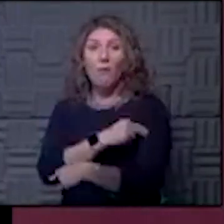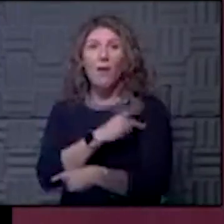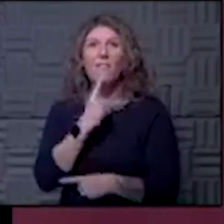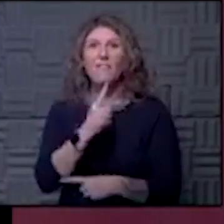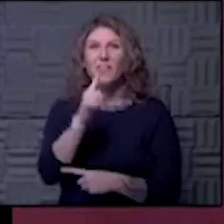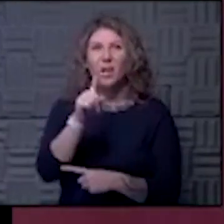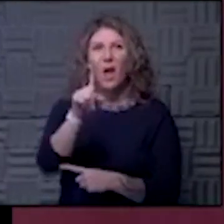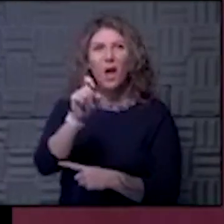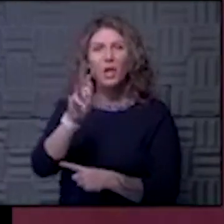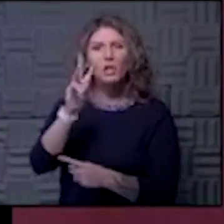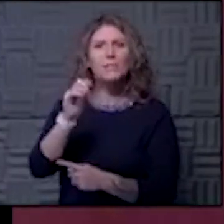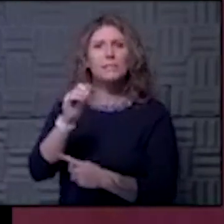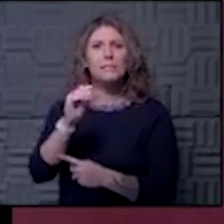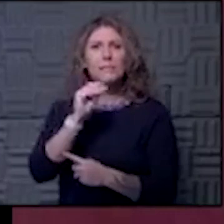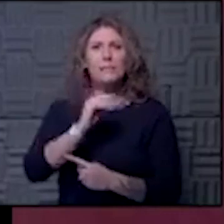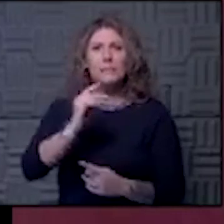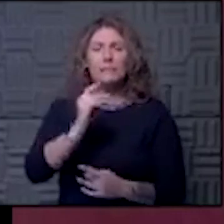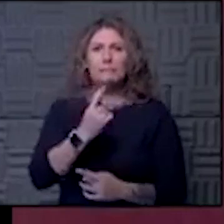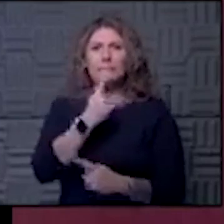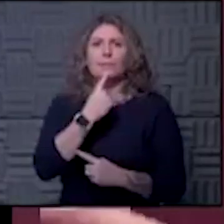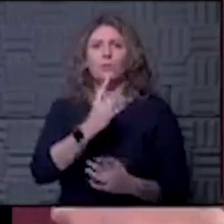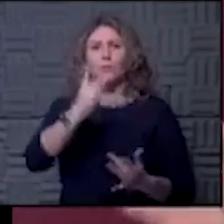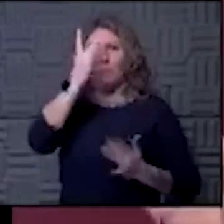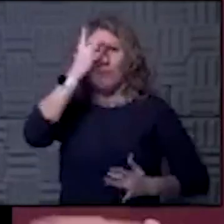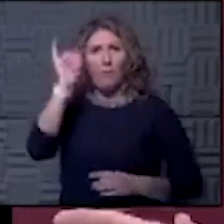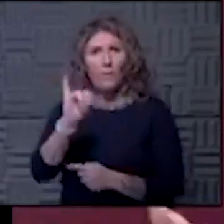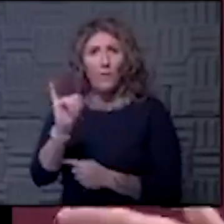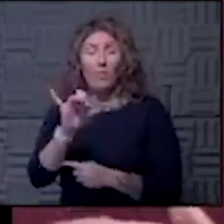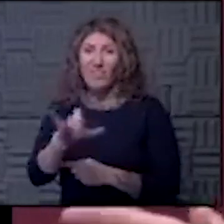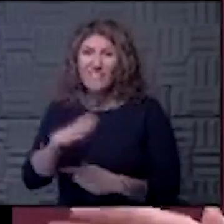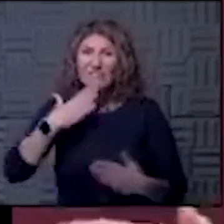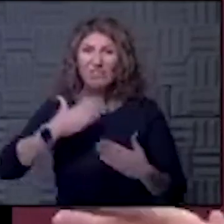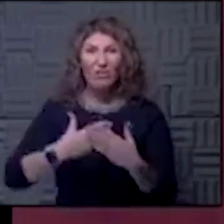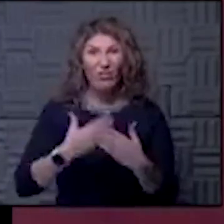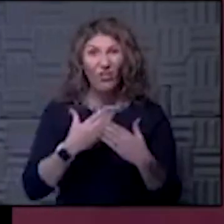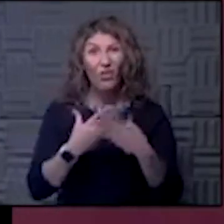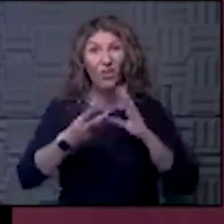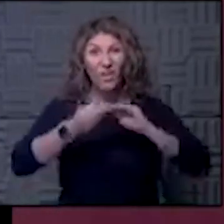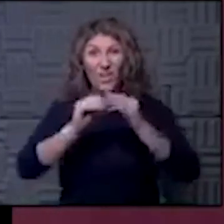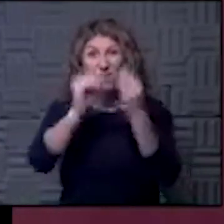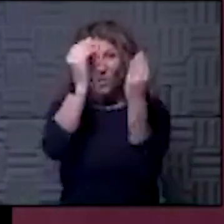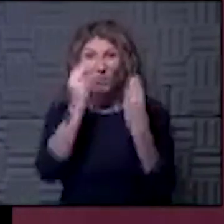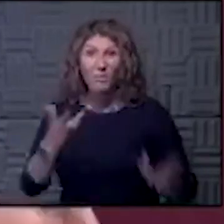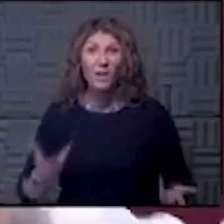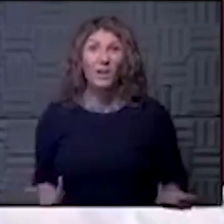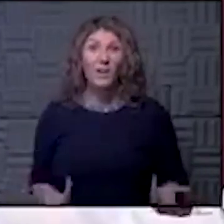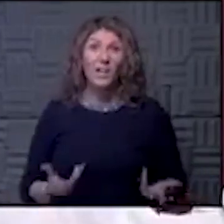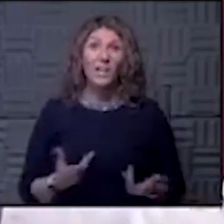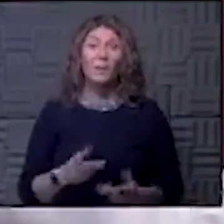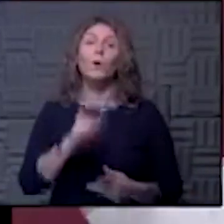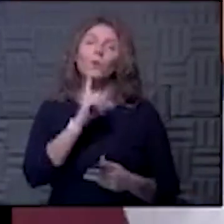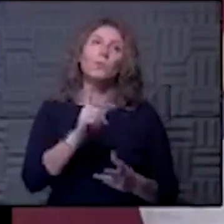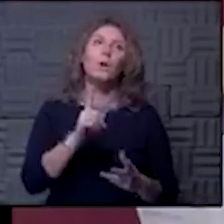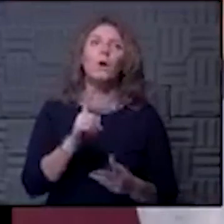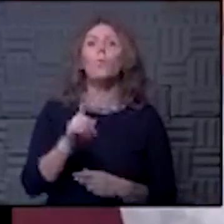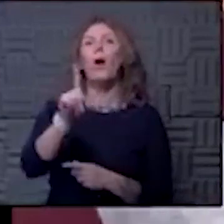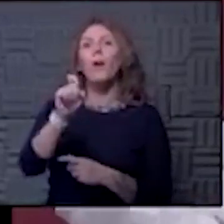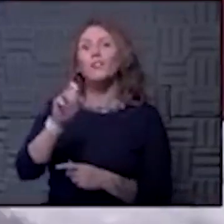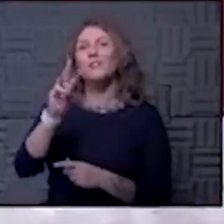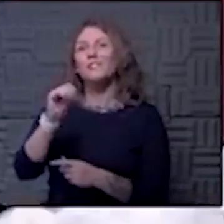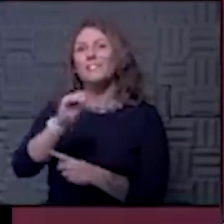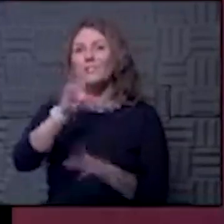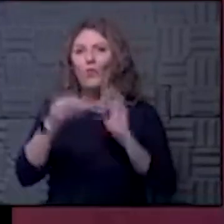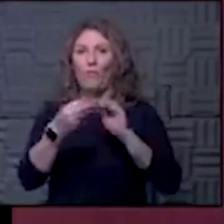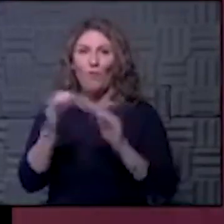severe infections that. So that's a pretty good, pretty darn good data, actually. Or 30 severe infections, 160 overall